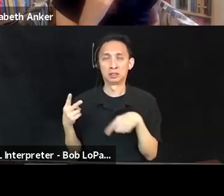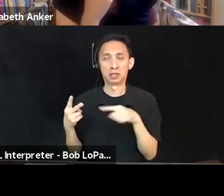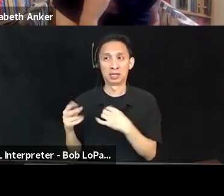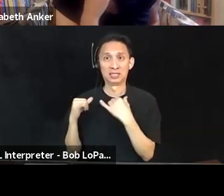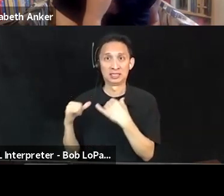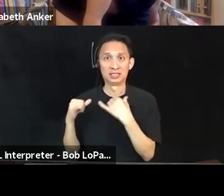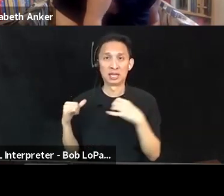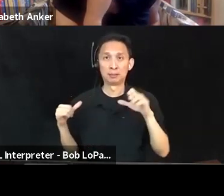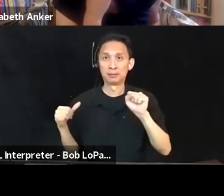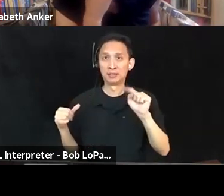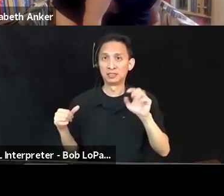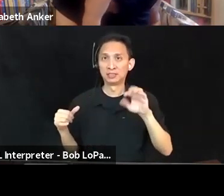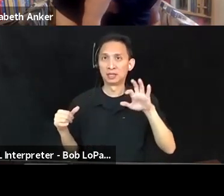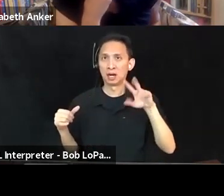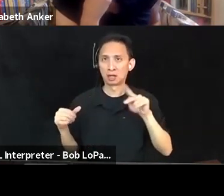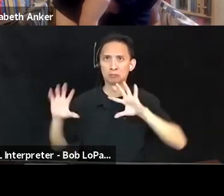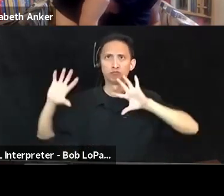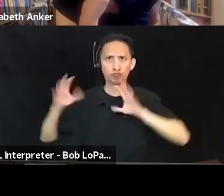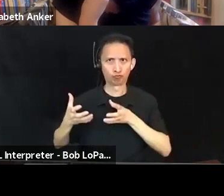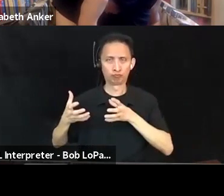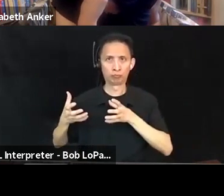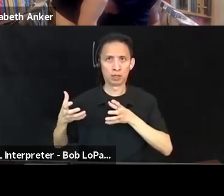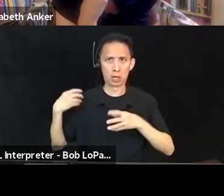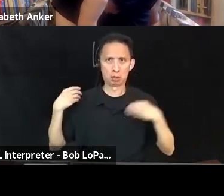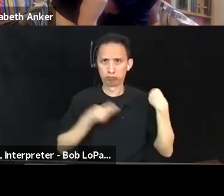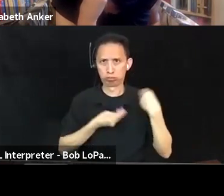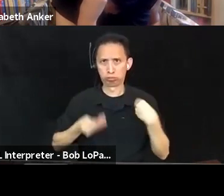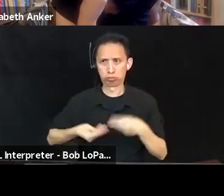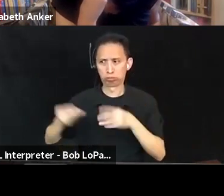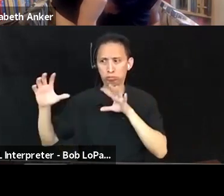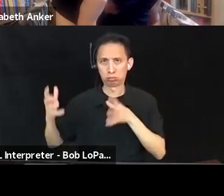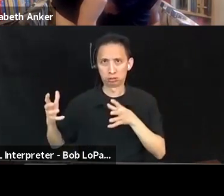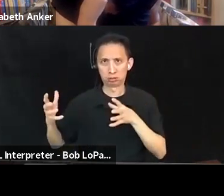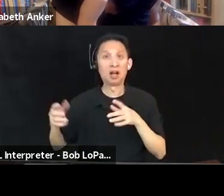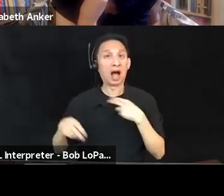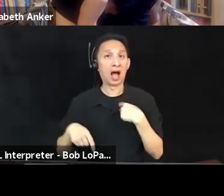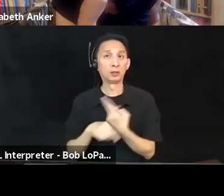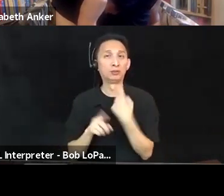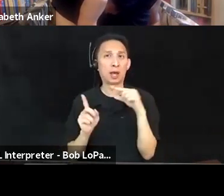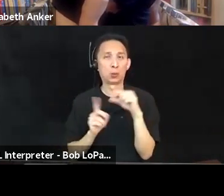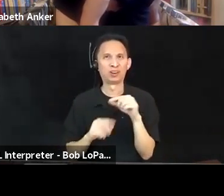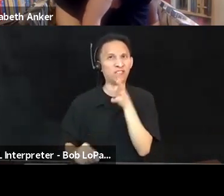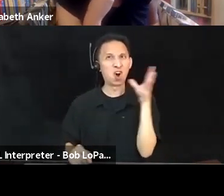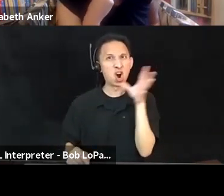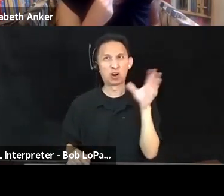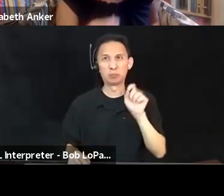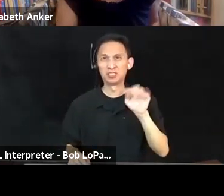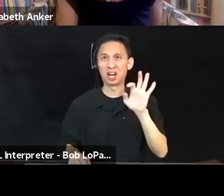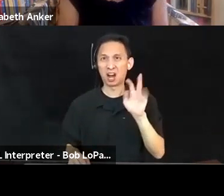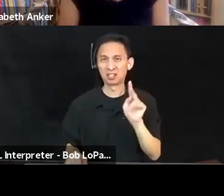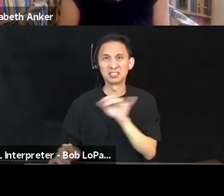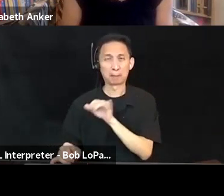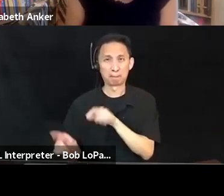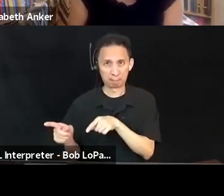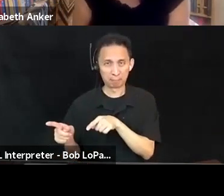same stock, and I use that term deliberately, but these are also people